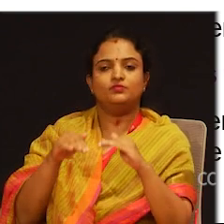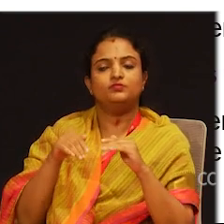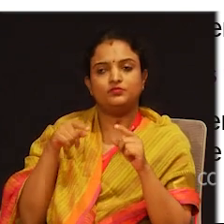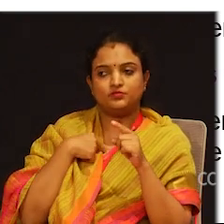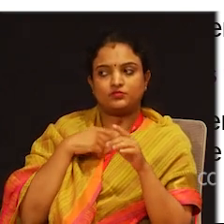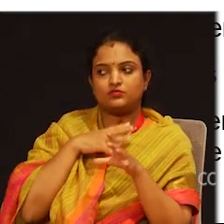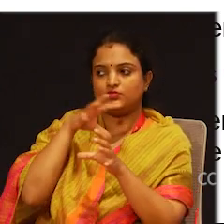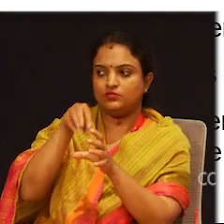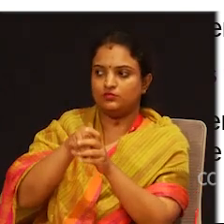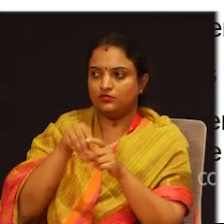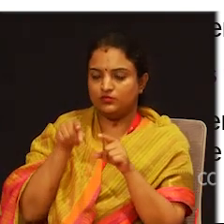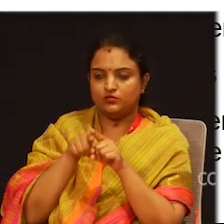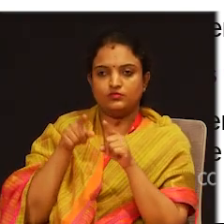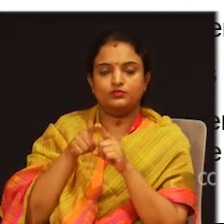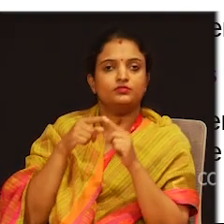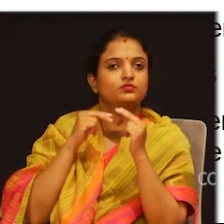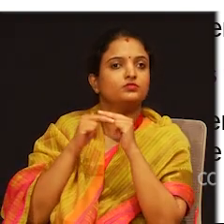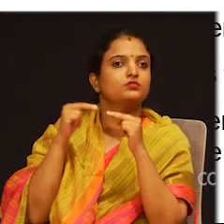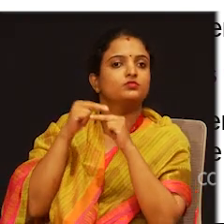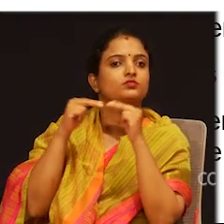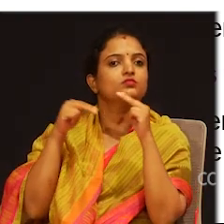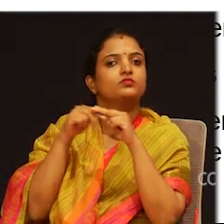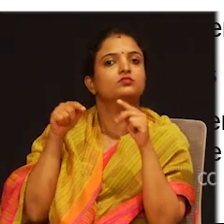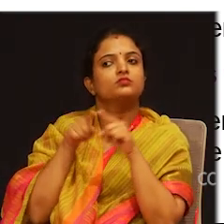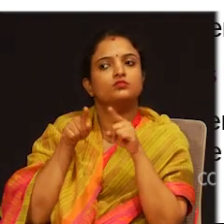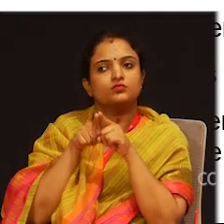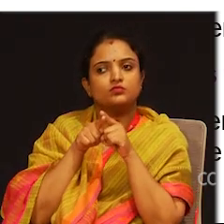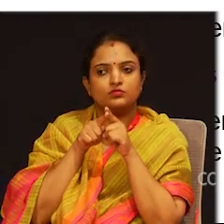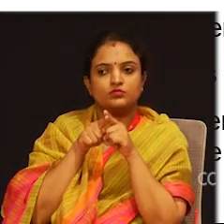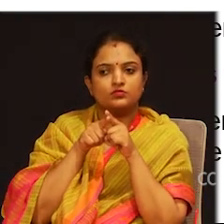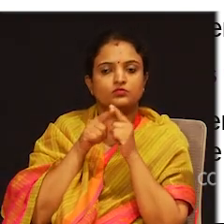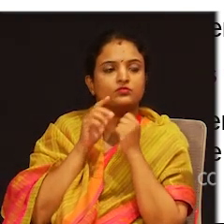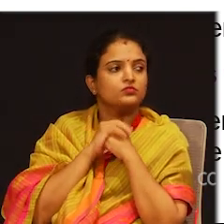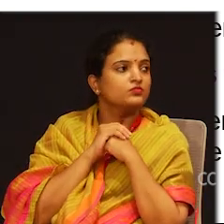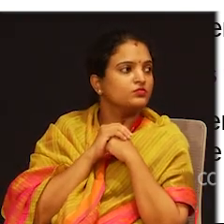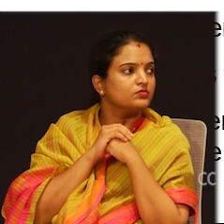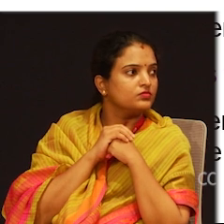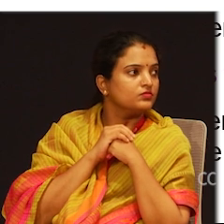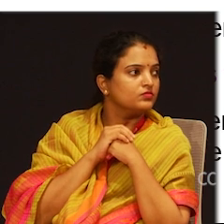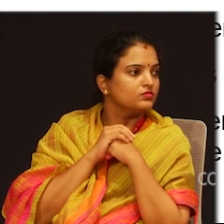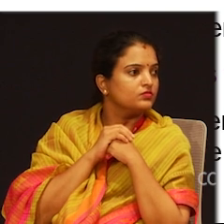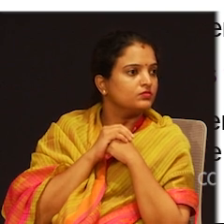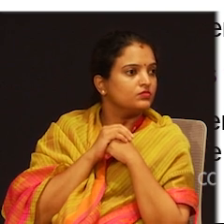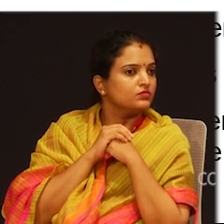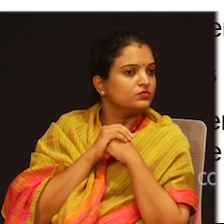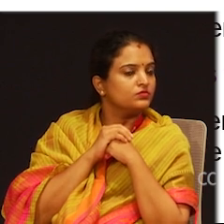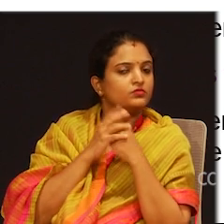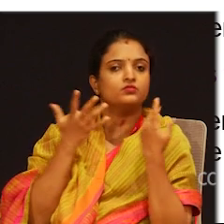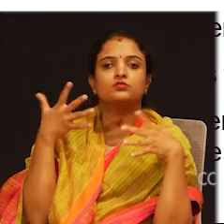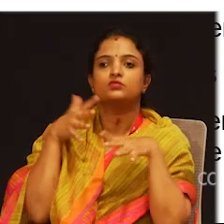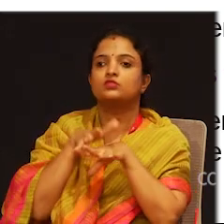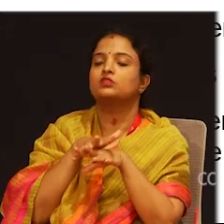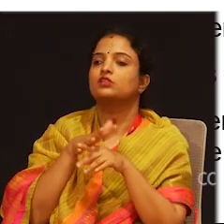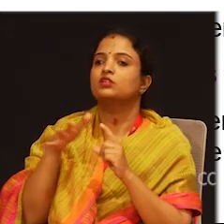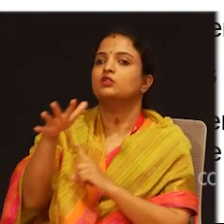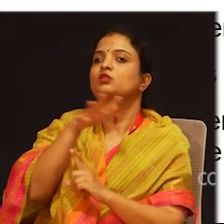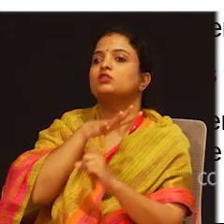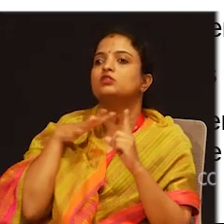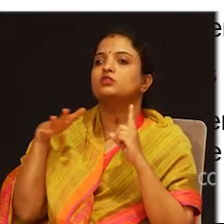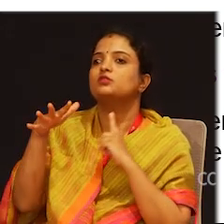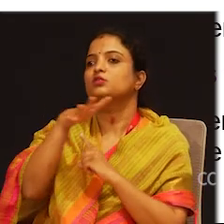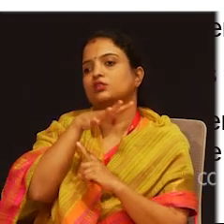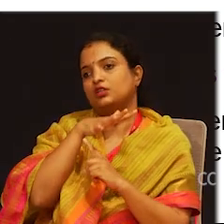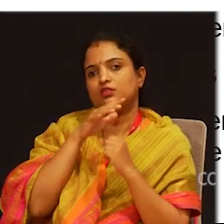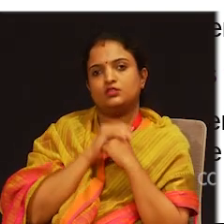we contribute towards building what, again, Professor Anand was referring to, inclusive societies.